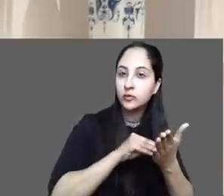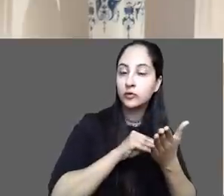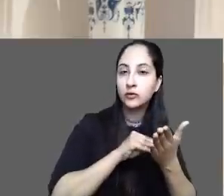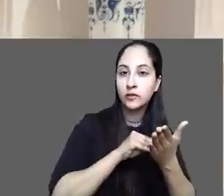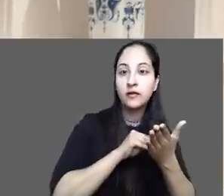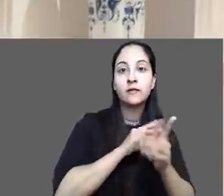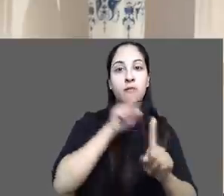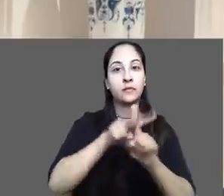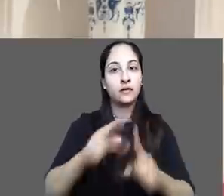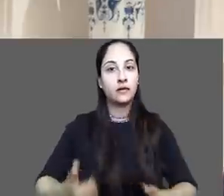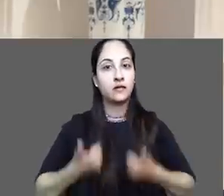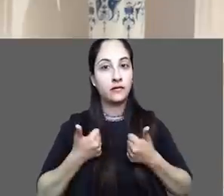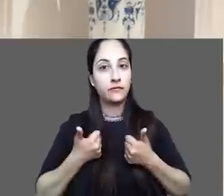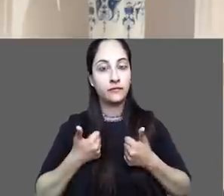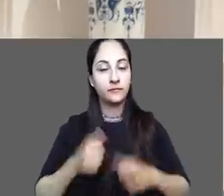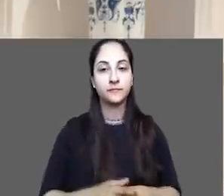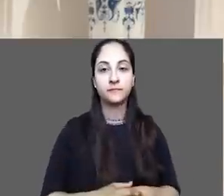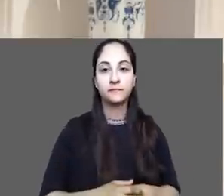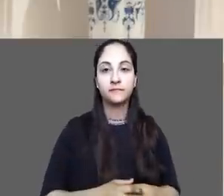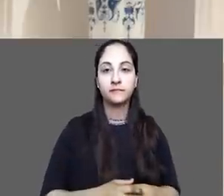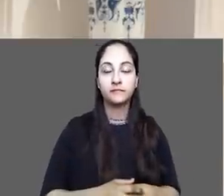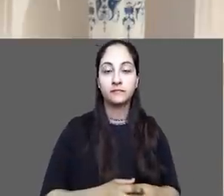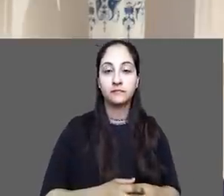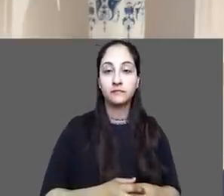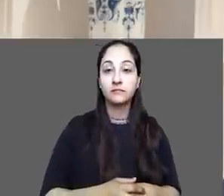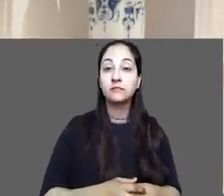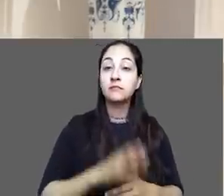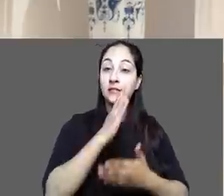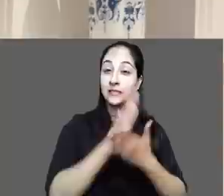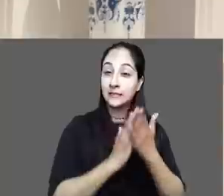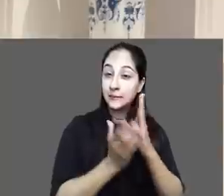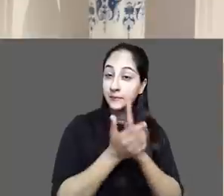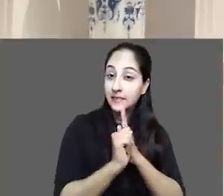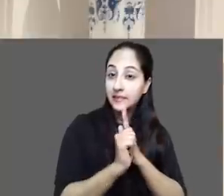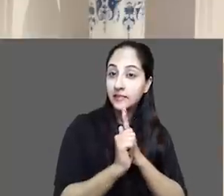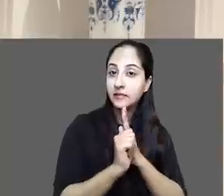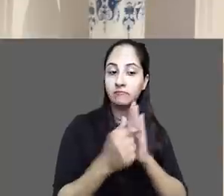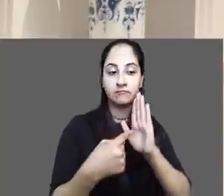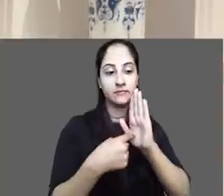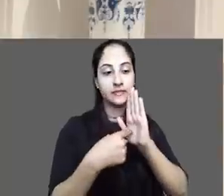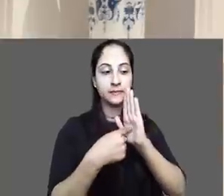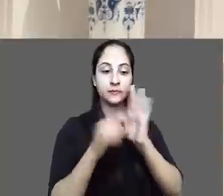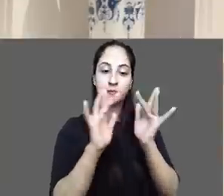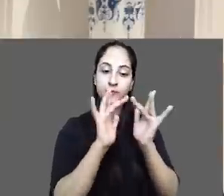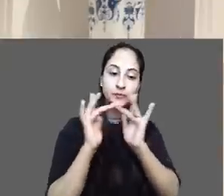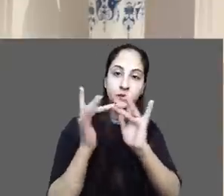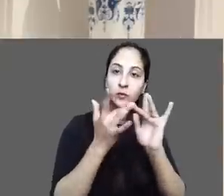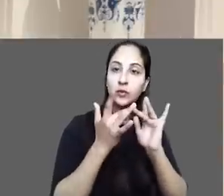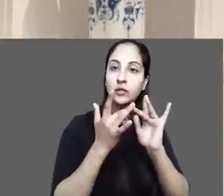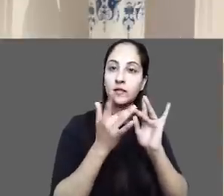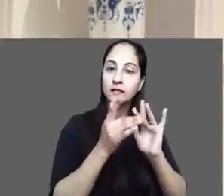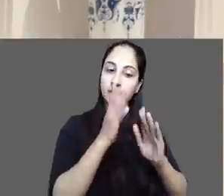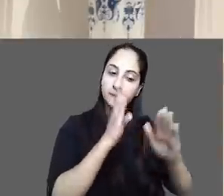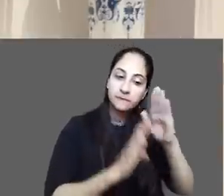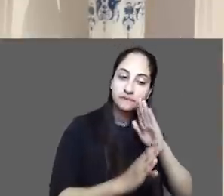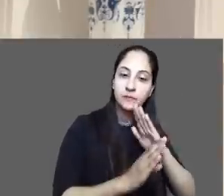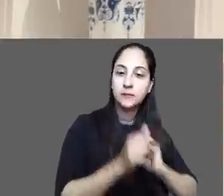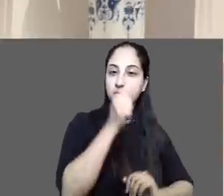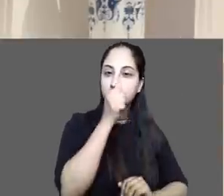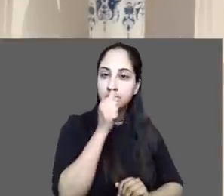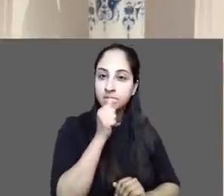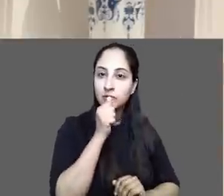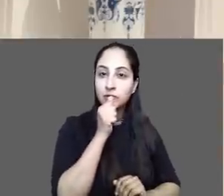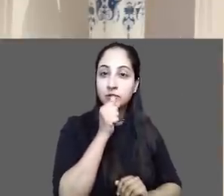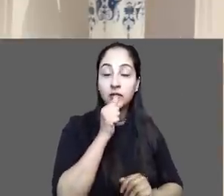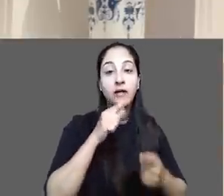in career, in the workplace, etc. So, you know, we've come from a place of genuine desire to